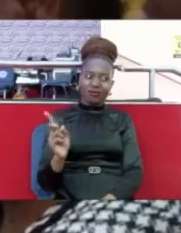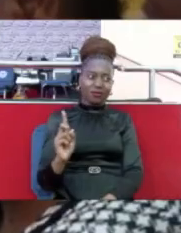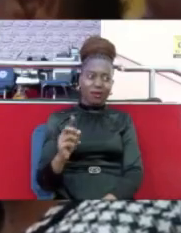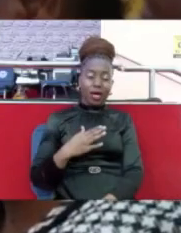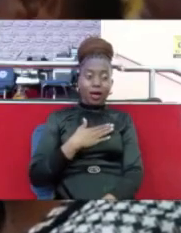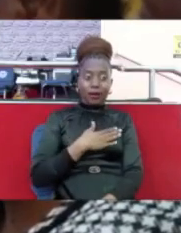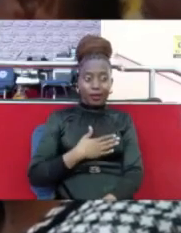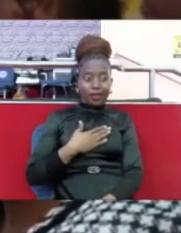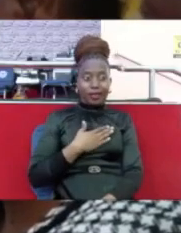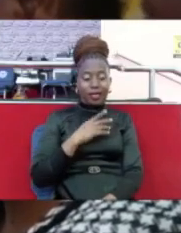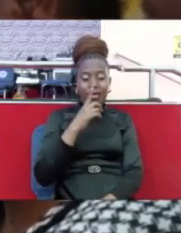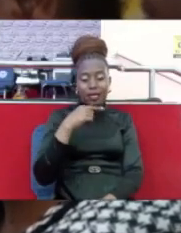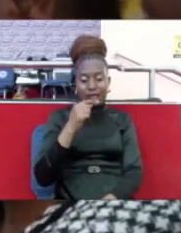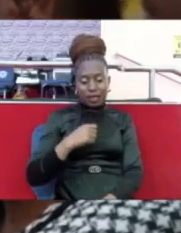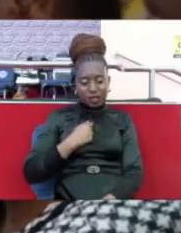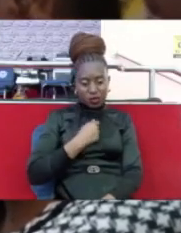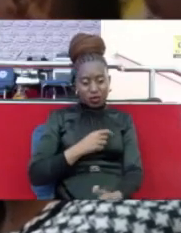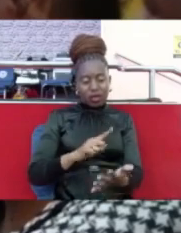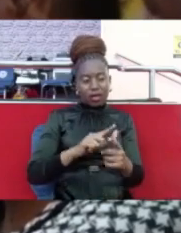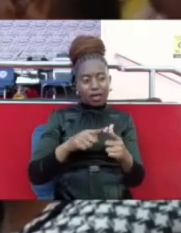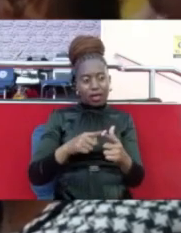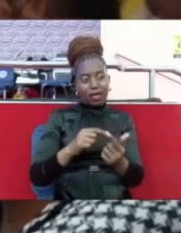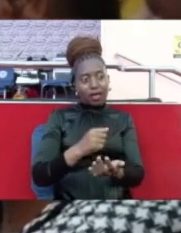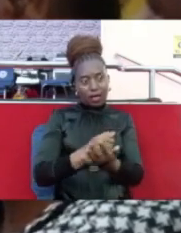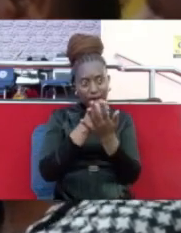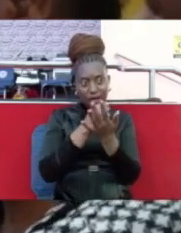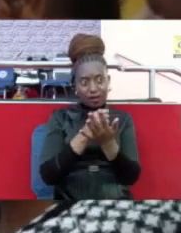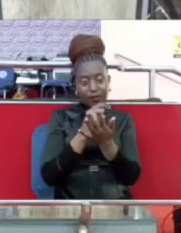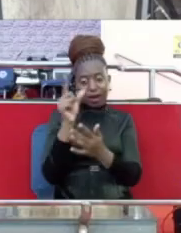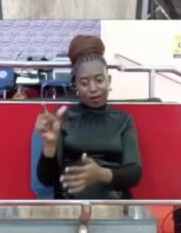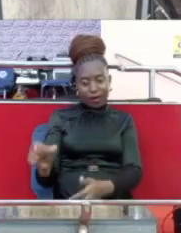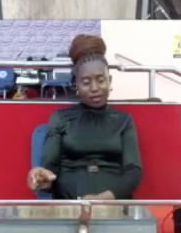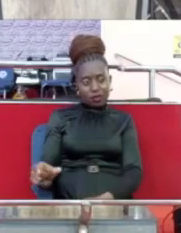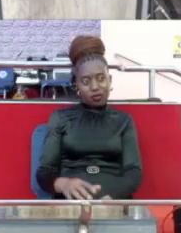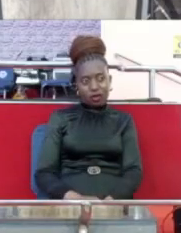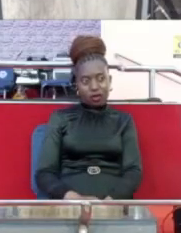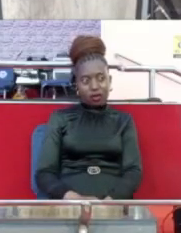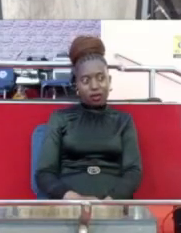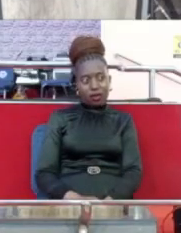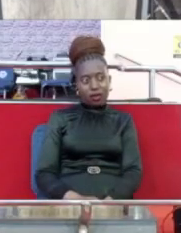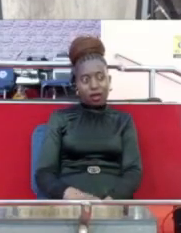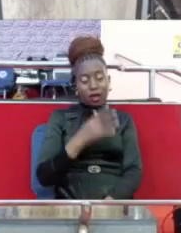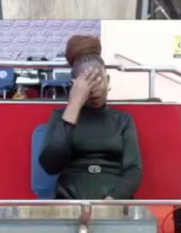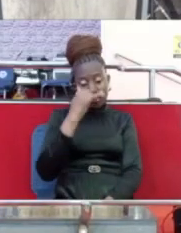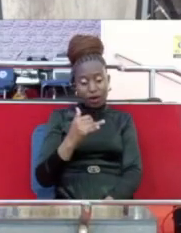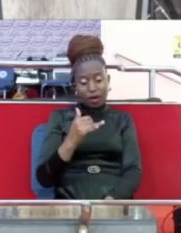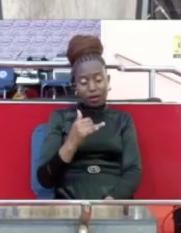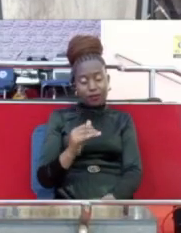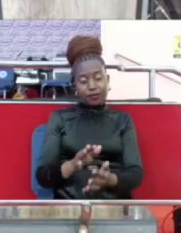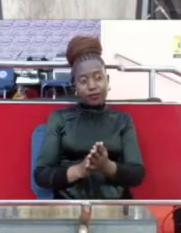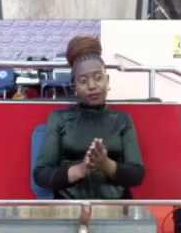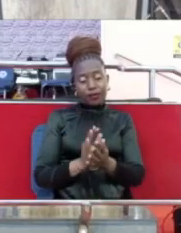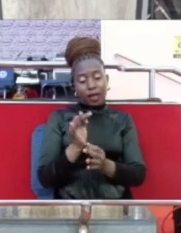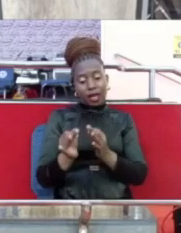somebody. Useme pole sana na umsaidie mtu. Because if the continuing trend continues till not to the